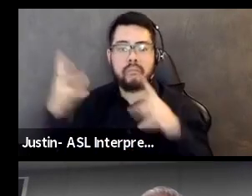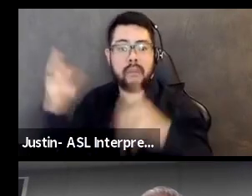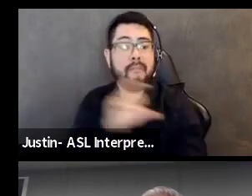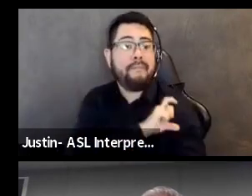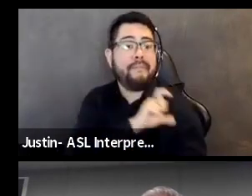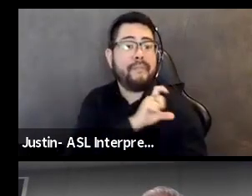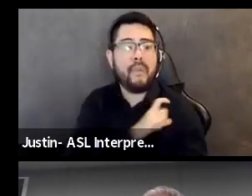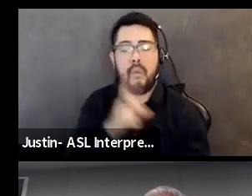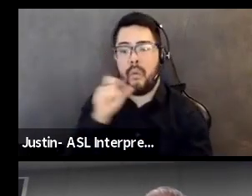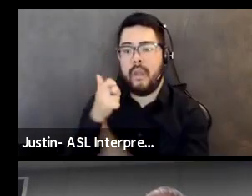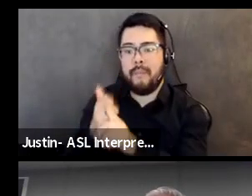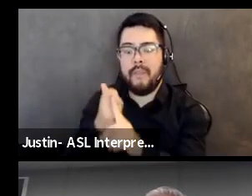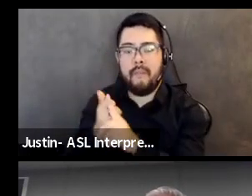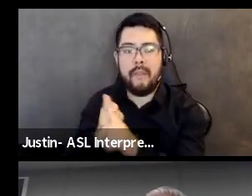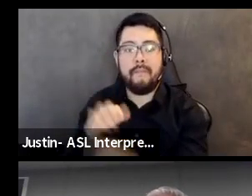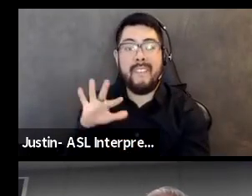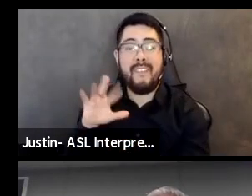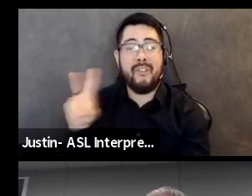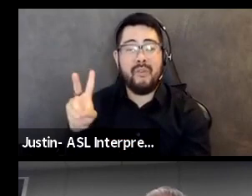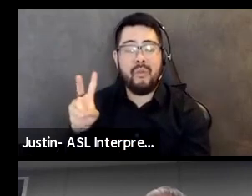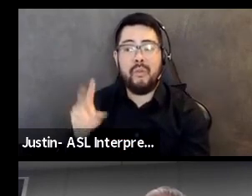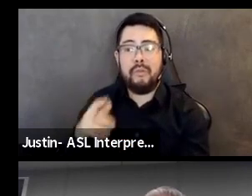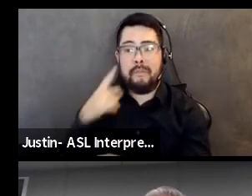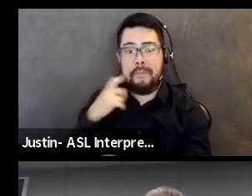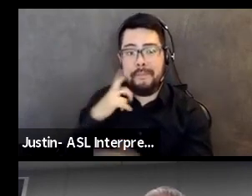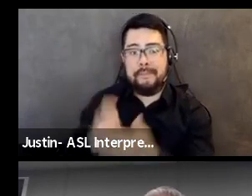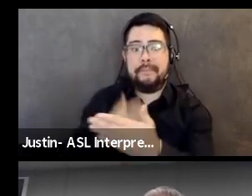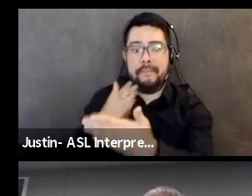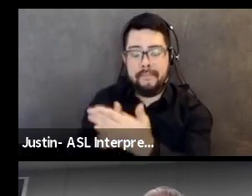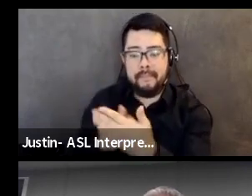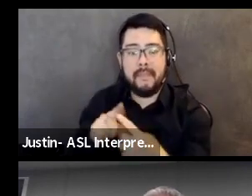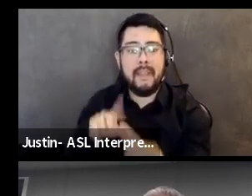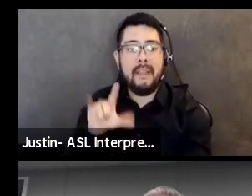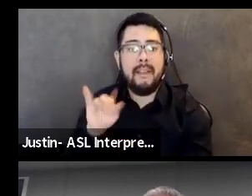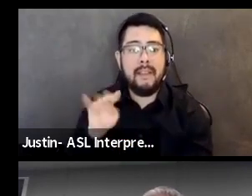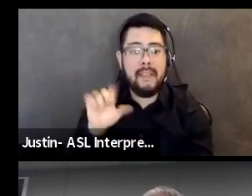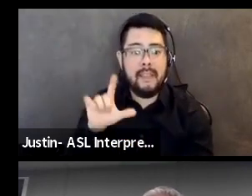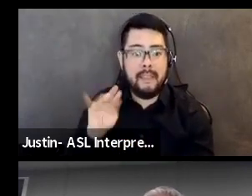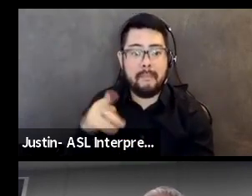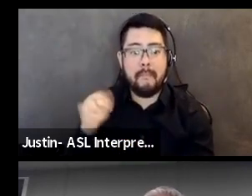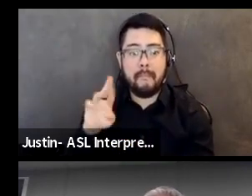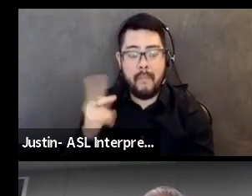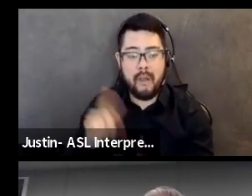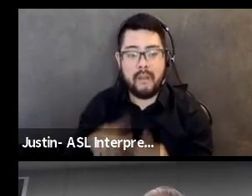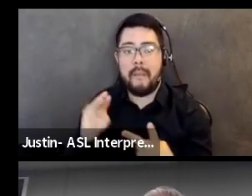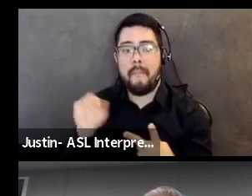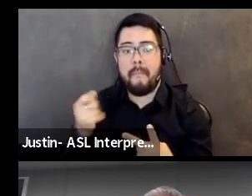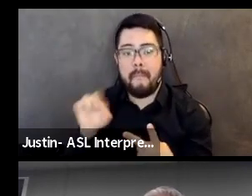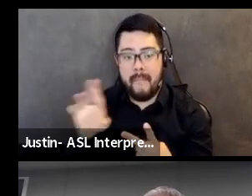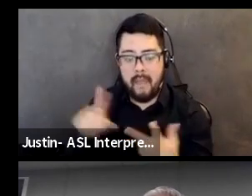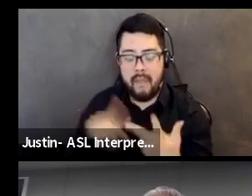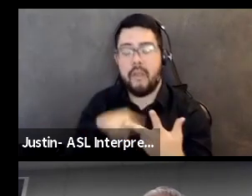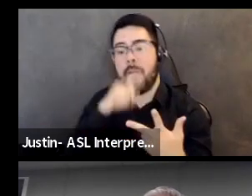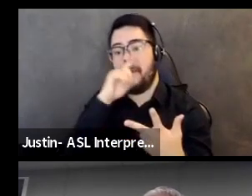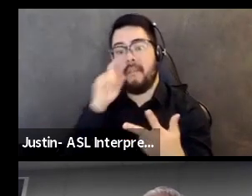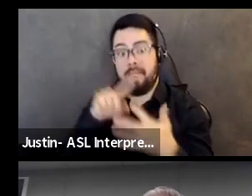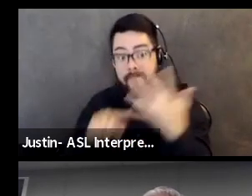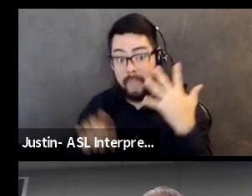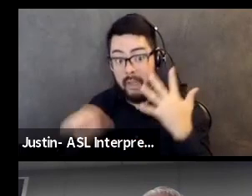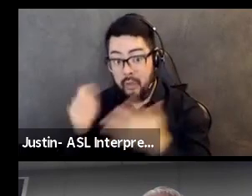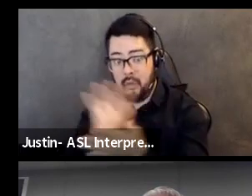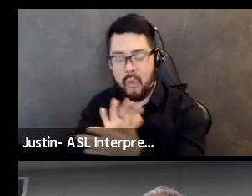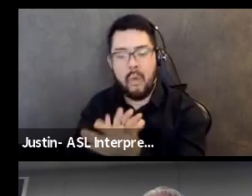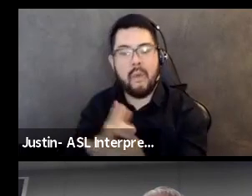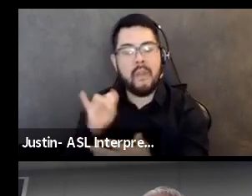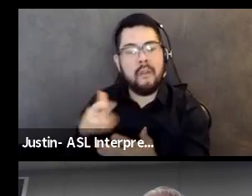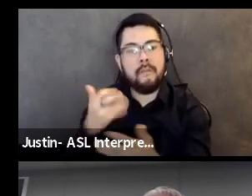who together had 52 allegations lincoln park terry mather lane tech back to the guards virus these are some schools that